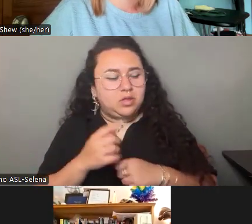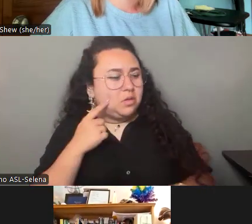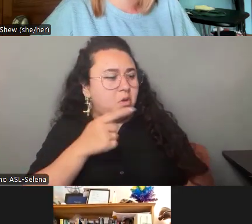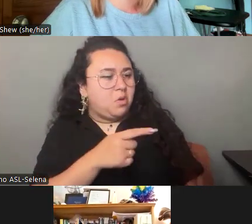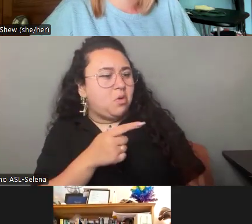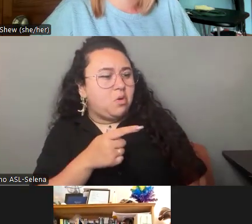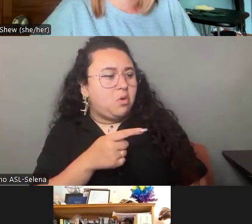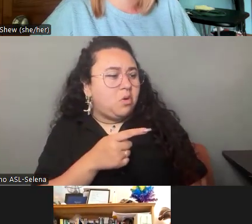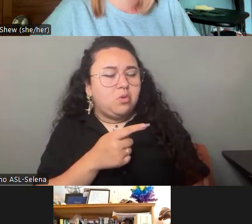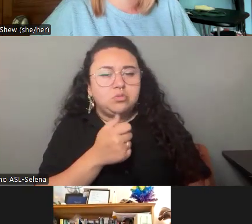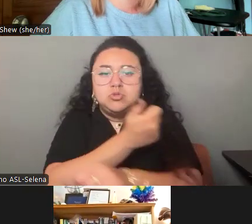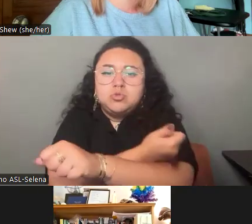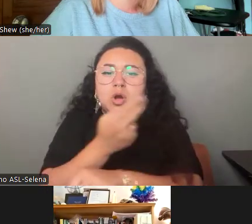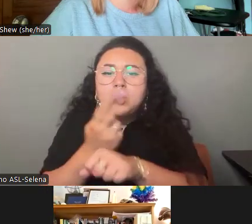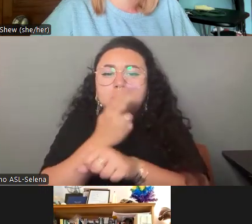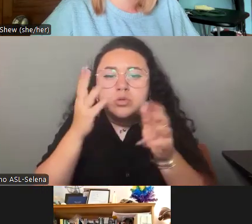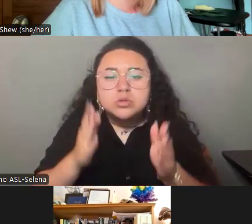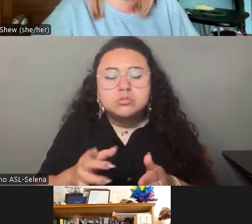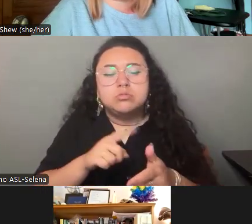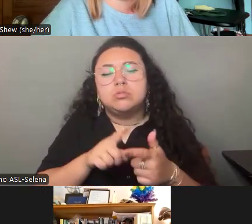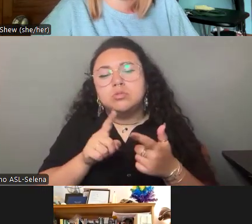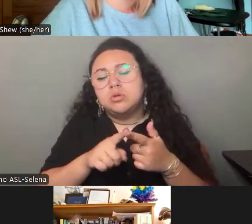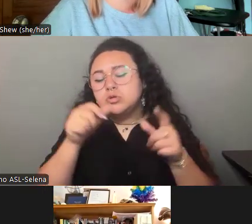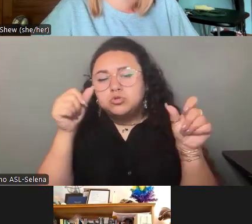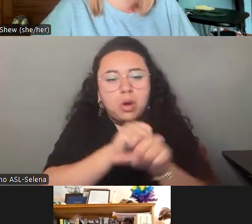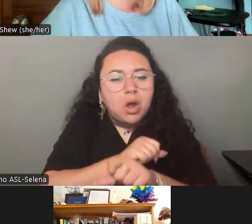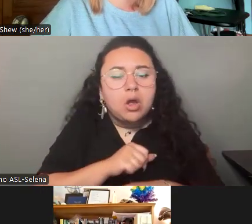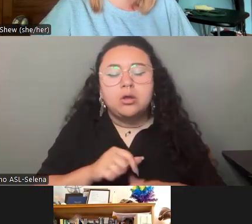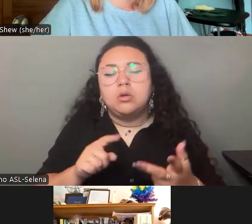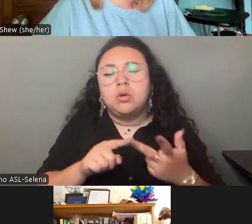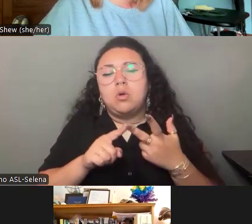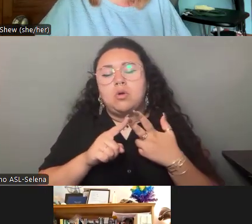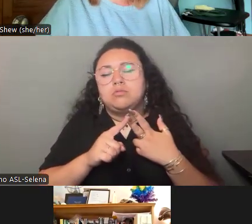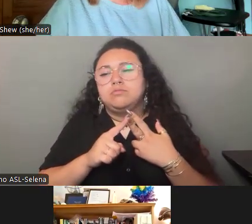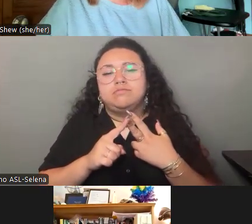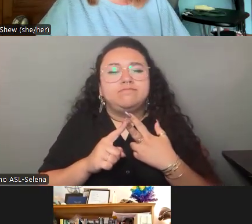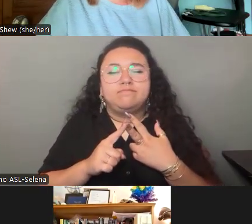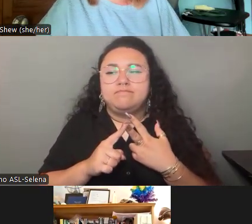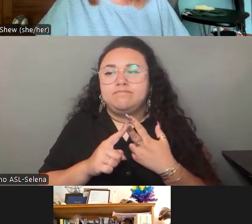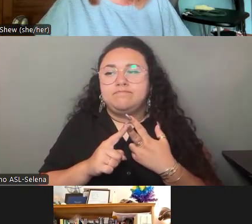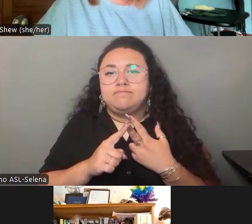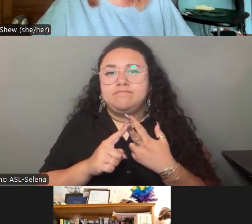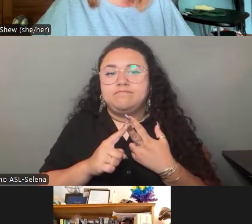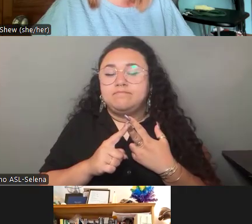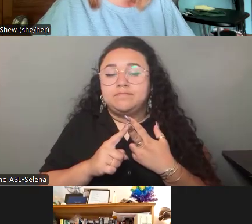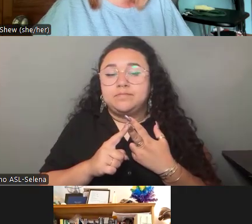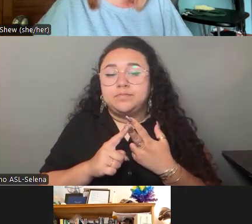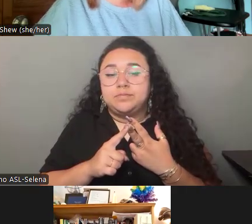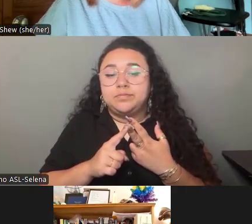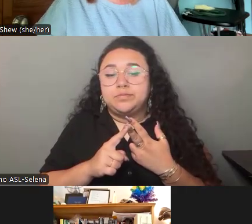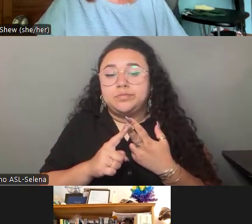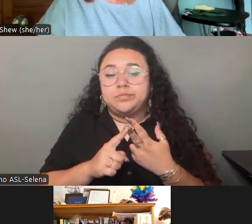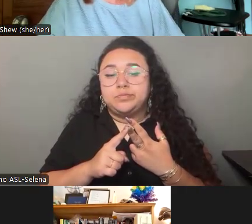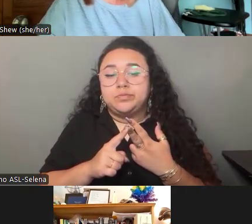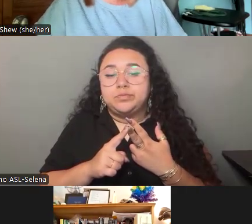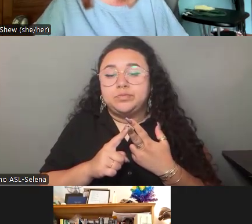like on substances, or as drunk in public, or had you know the consequences